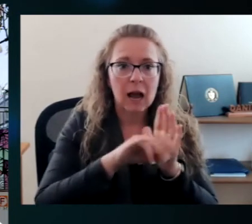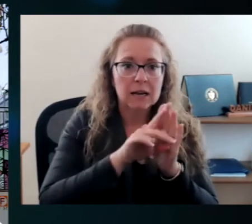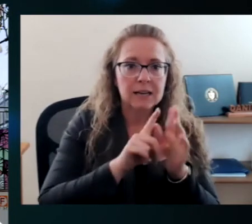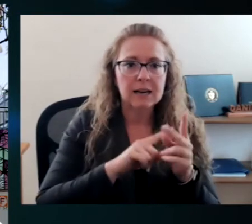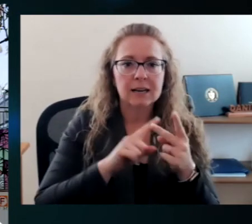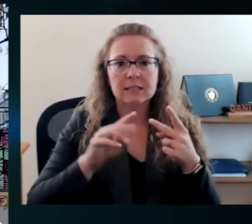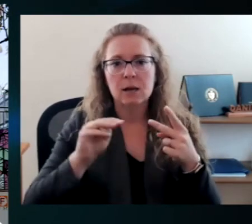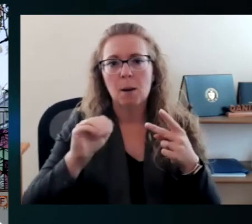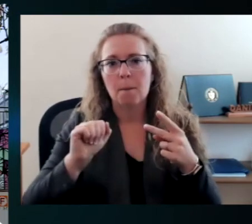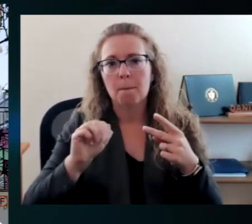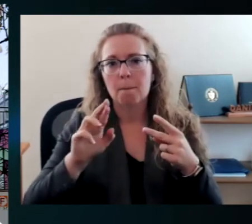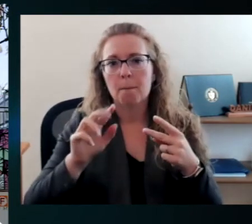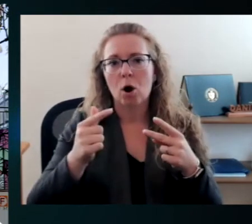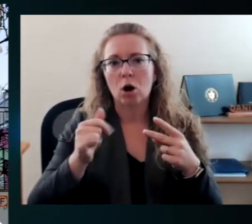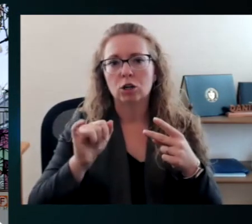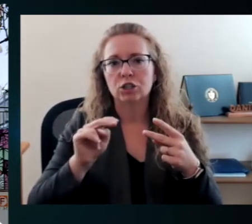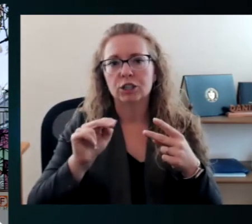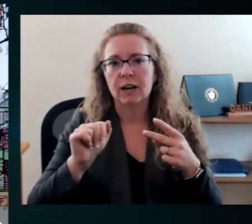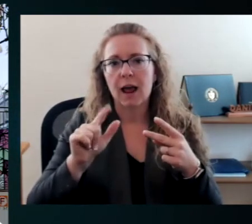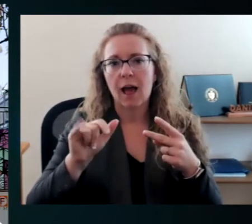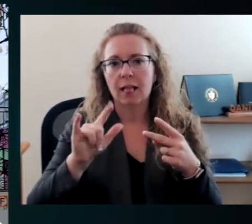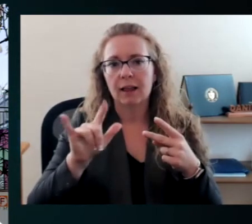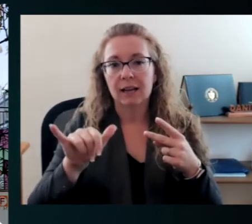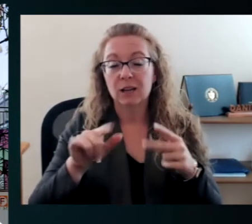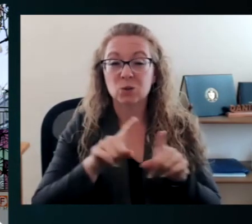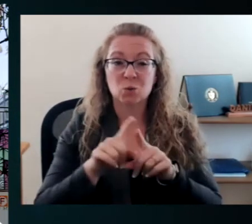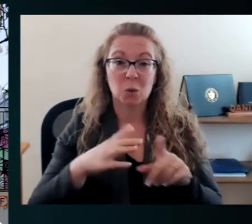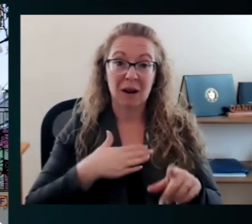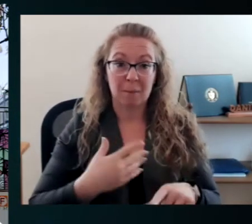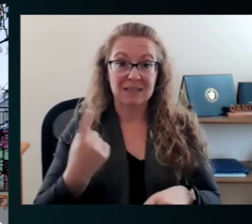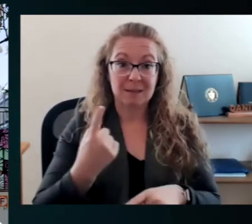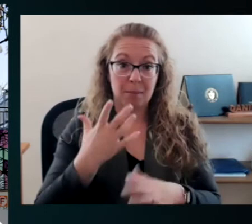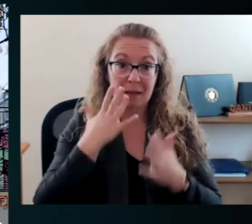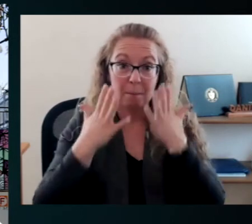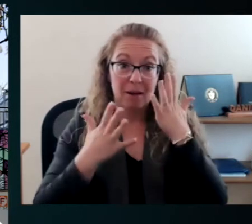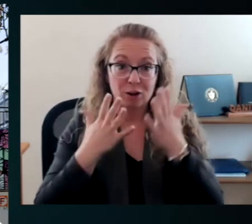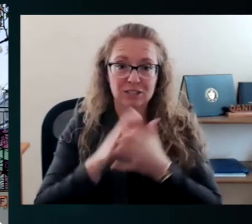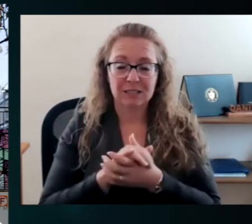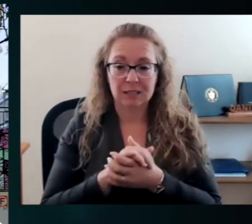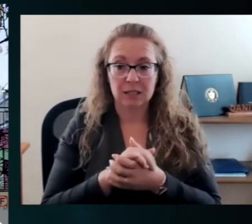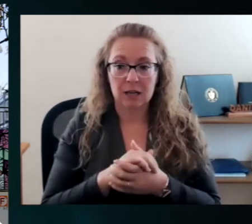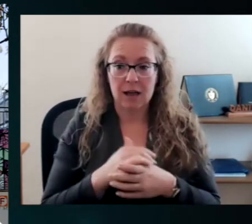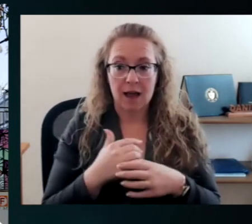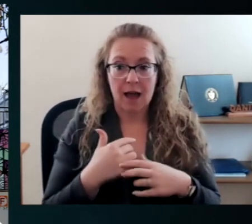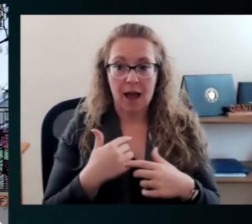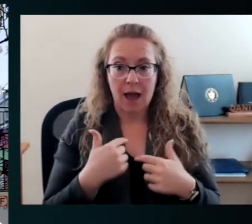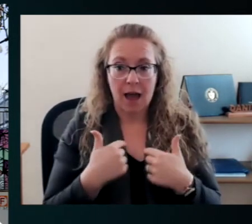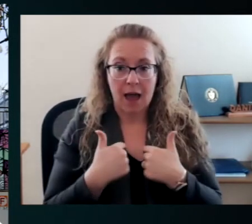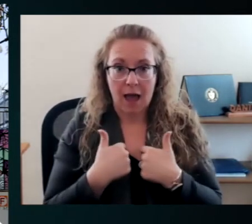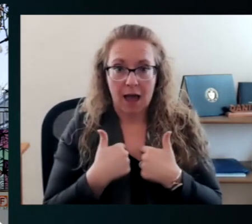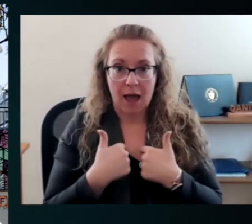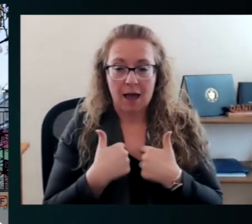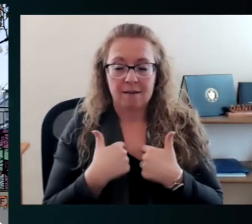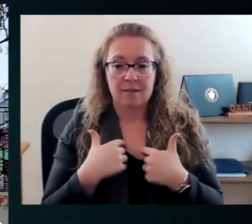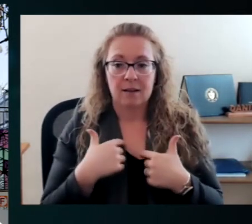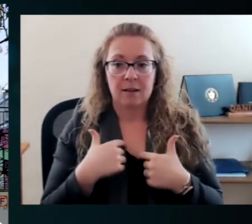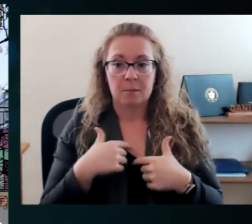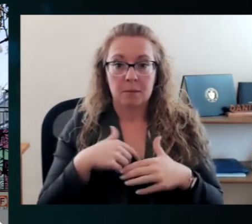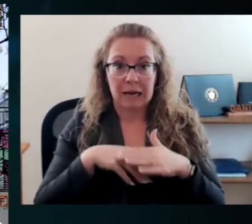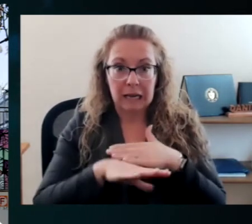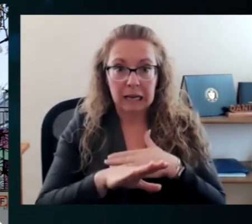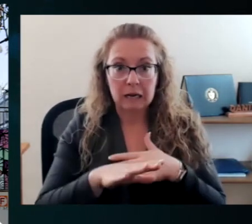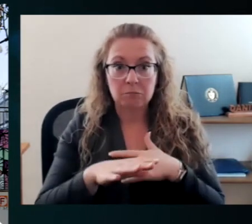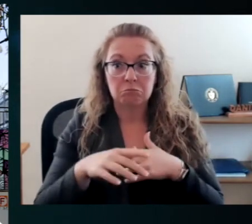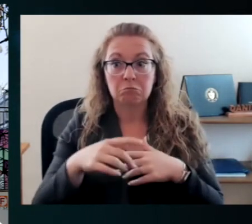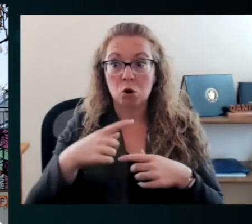and just also admit something maybe a little bit embarrassing, which is that like I have been in and around SIGCHI for a long time, and I